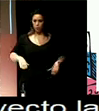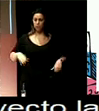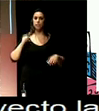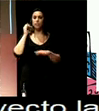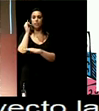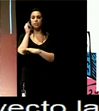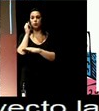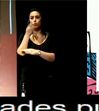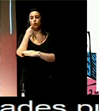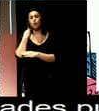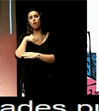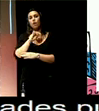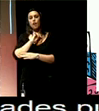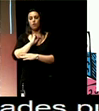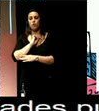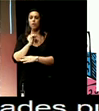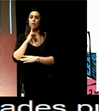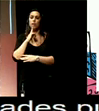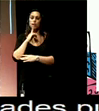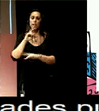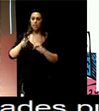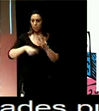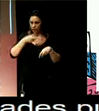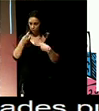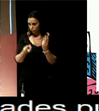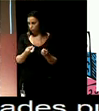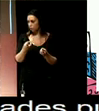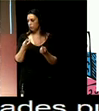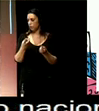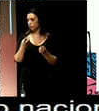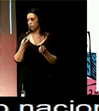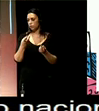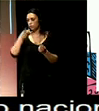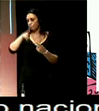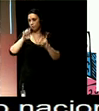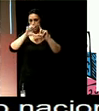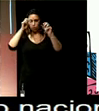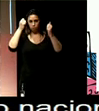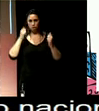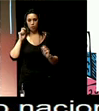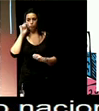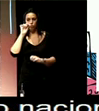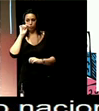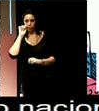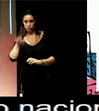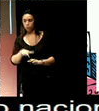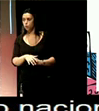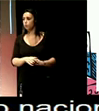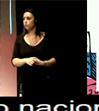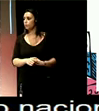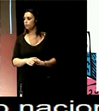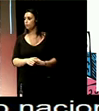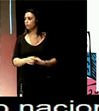by National Tourist Authority, among others authorities. And I can tell you that in